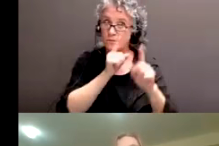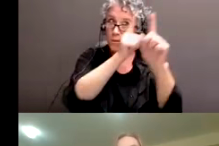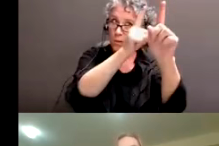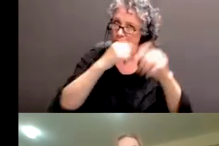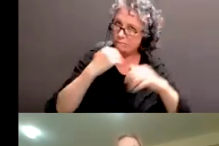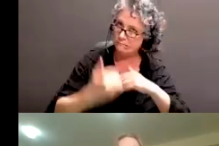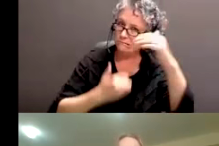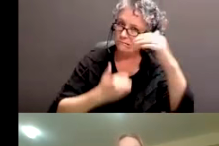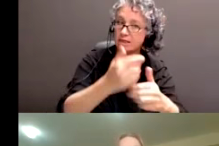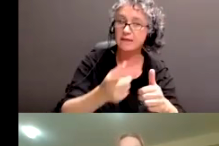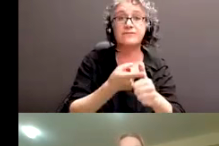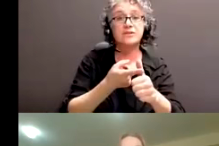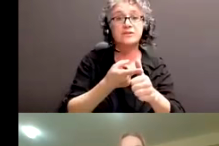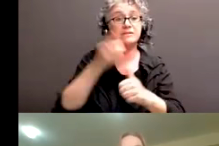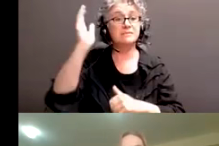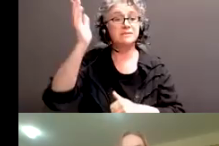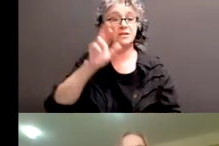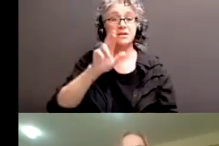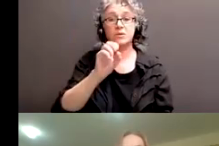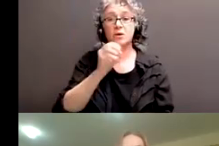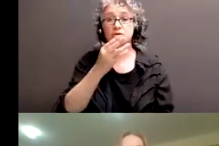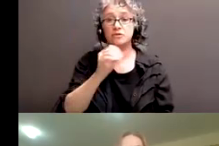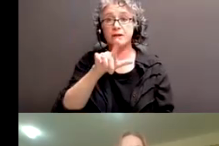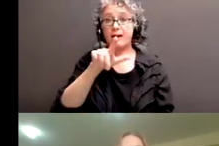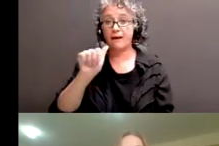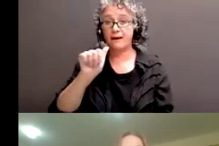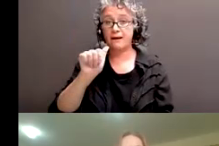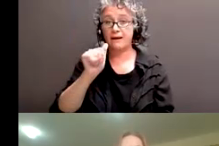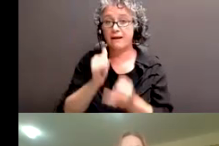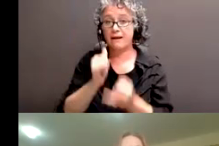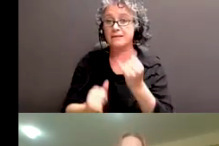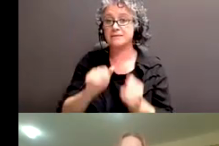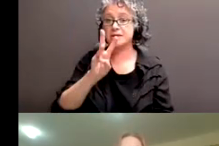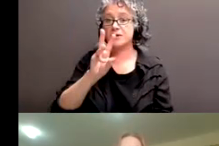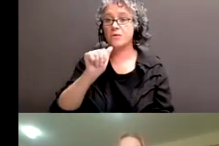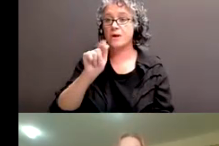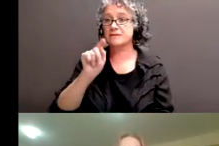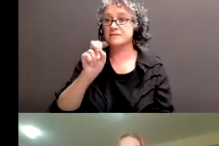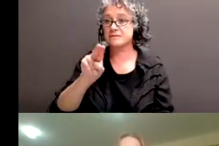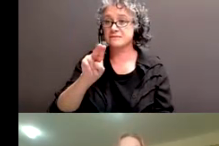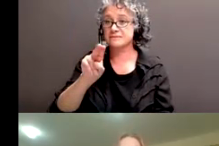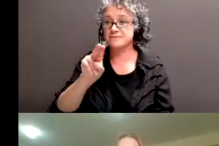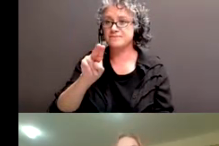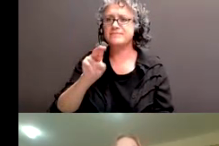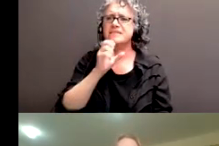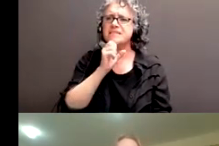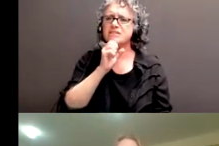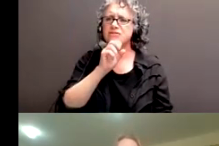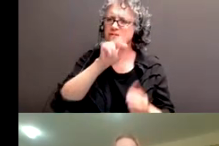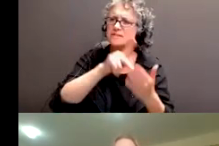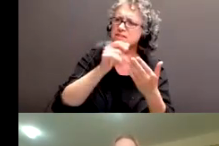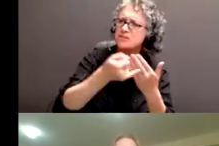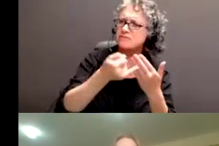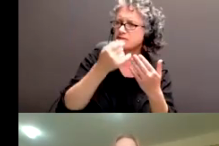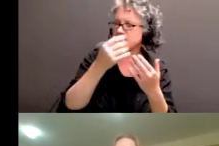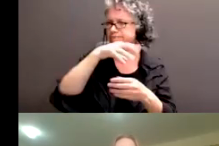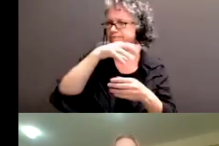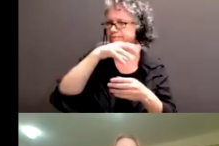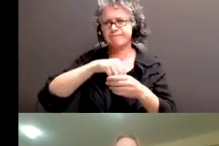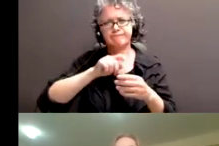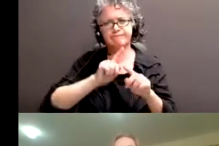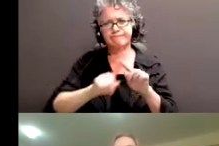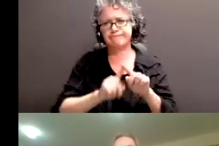is Rochella Watson. She's a senior associate in community engagement and seniors initiative, in charge of seniors initiatives with the Assaulted